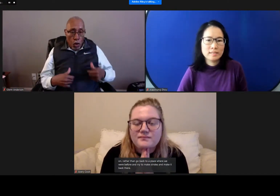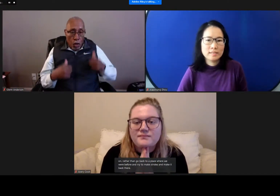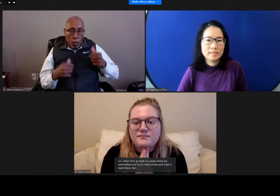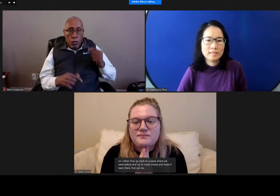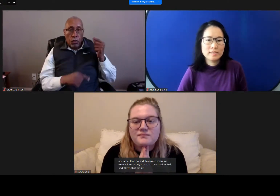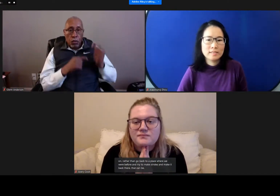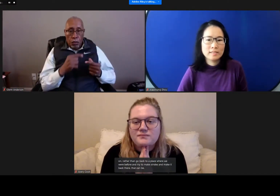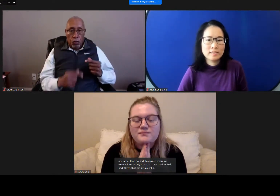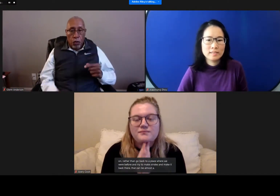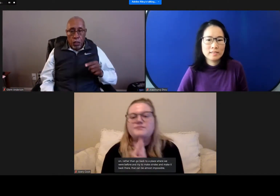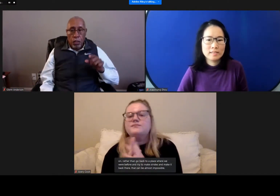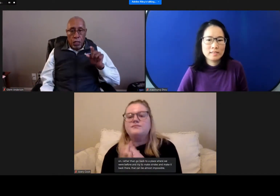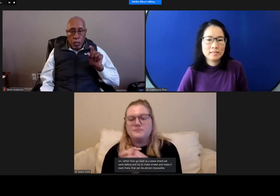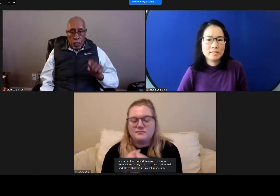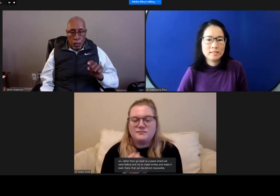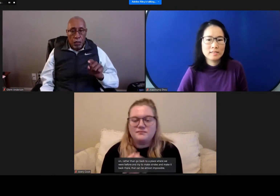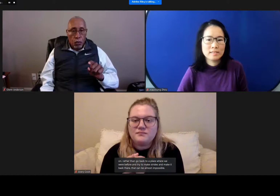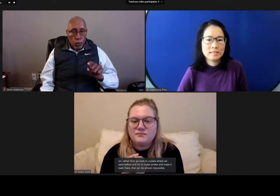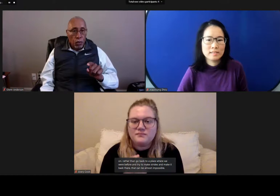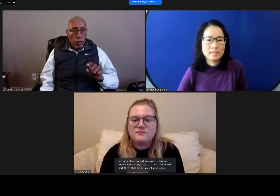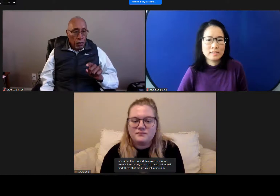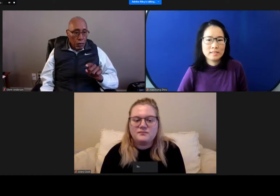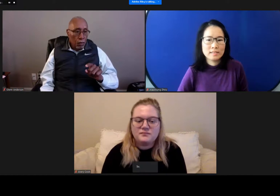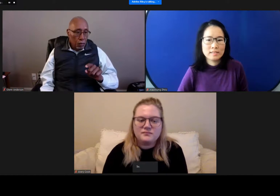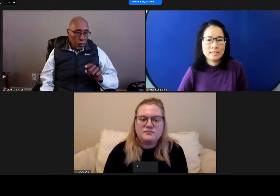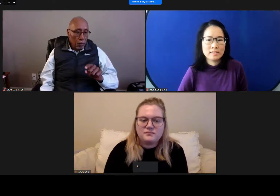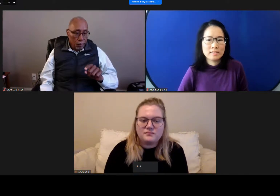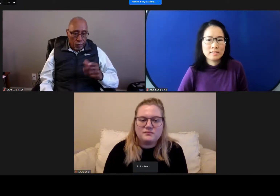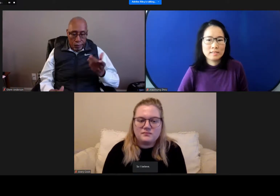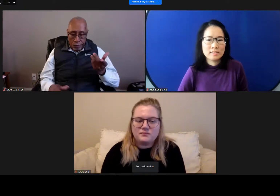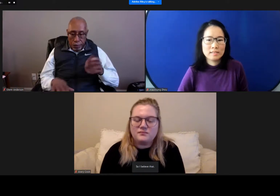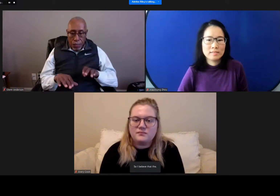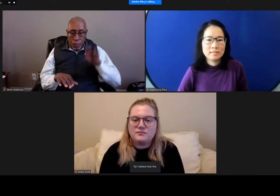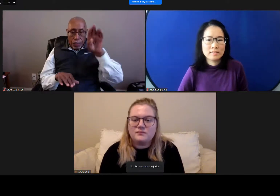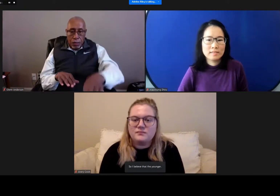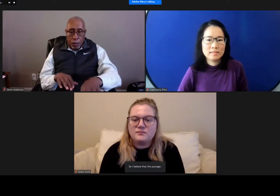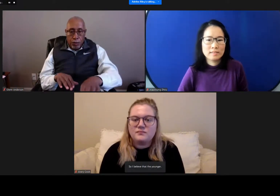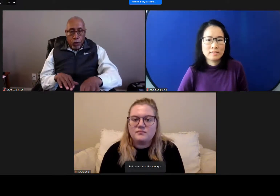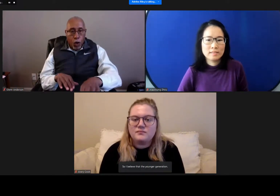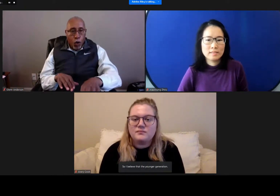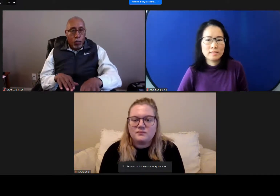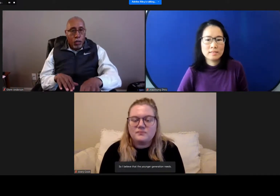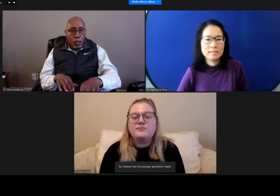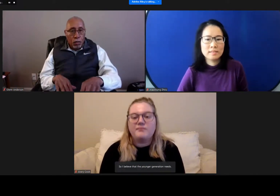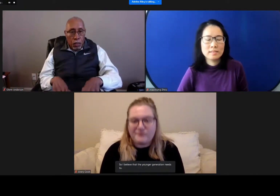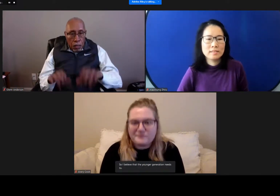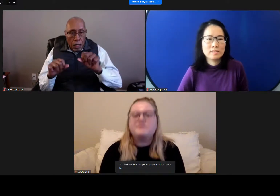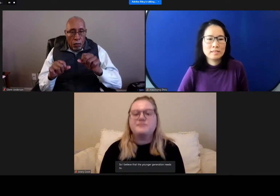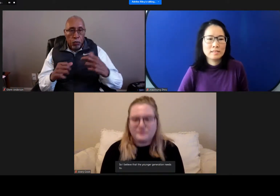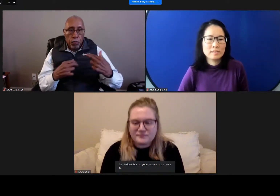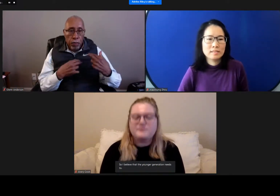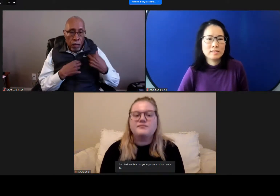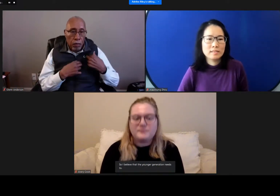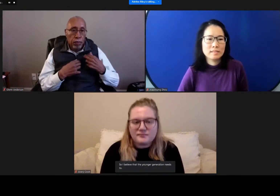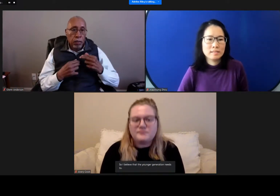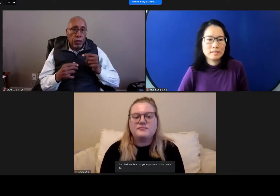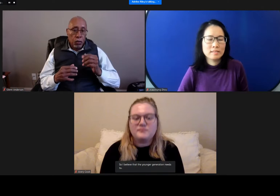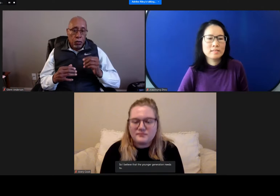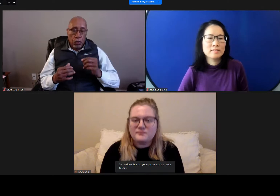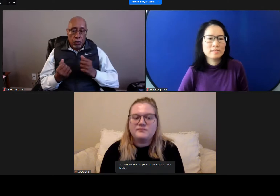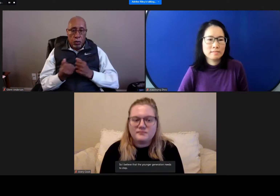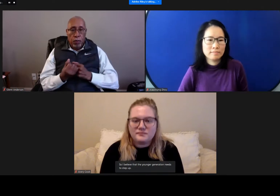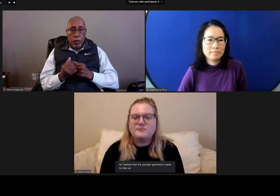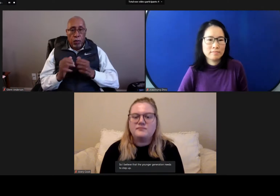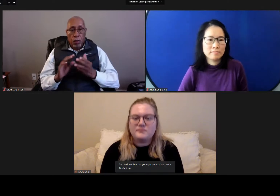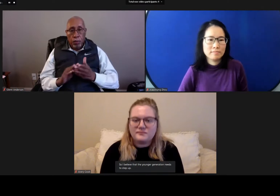can be almost impossible. So I believe that the younger generation needs to step